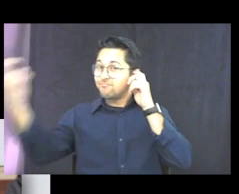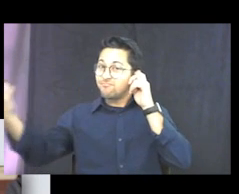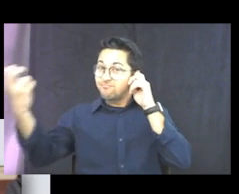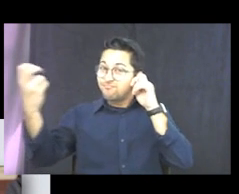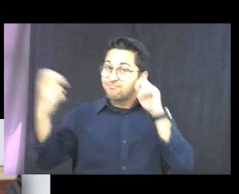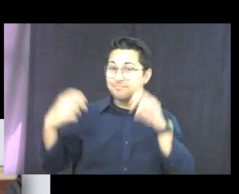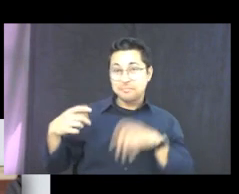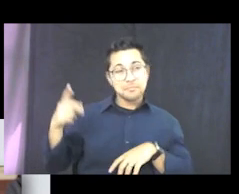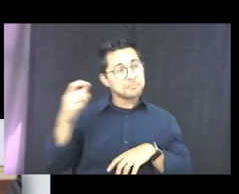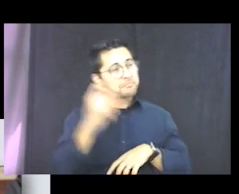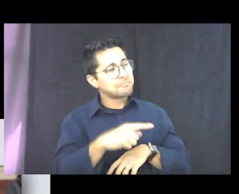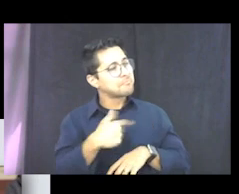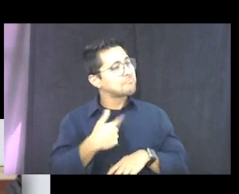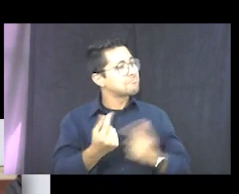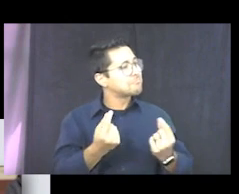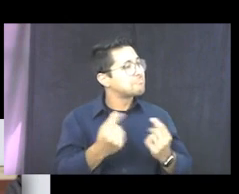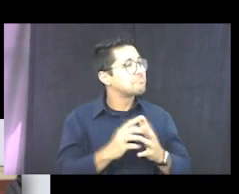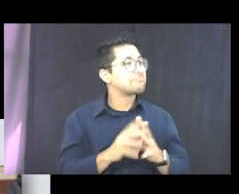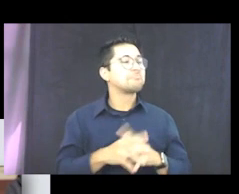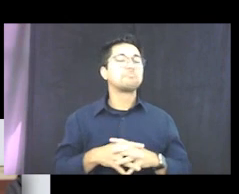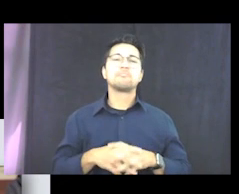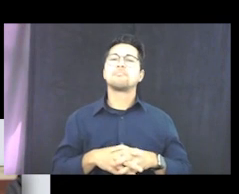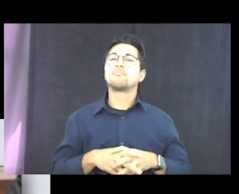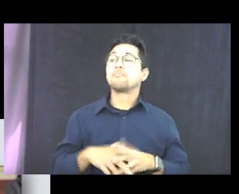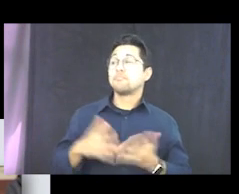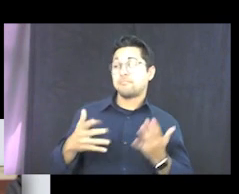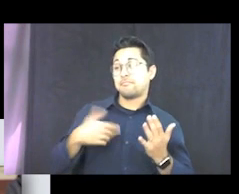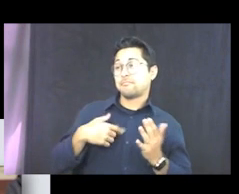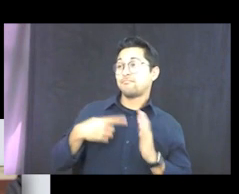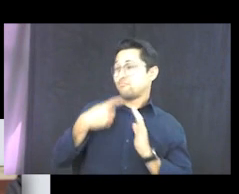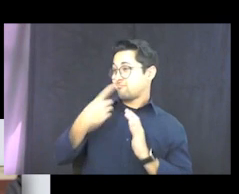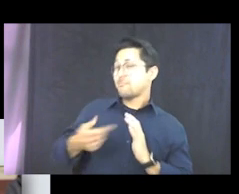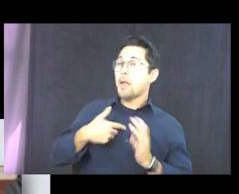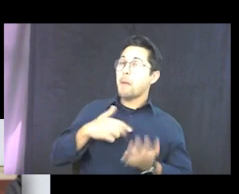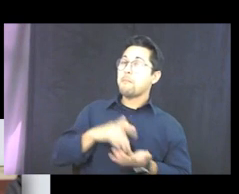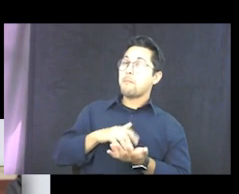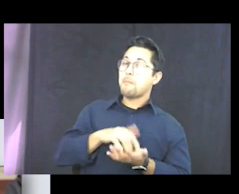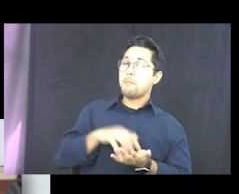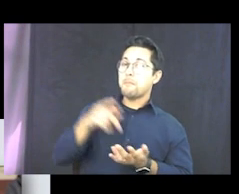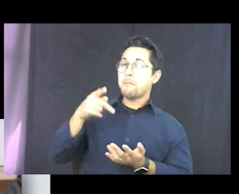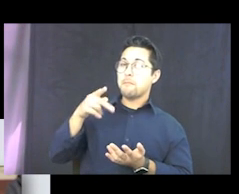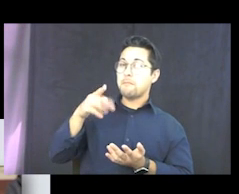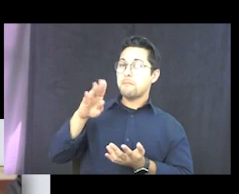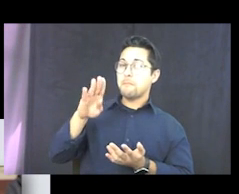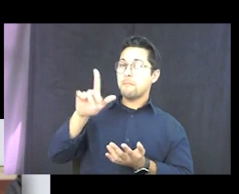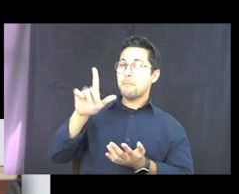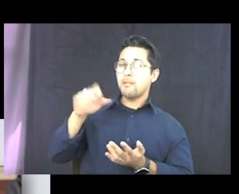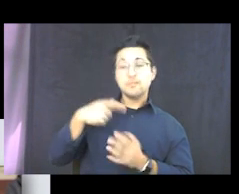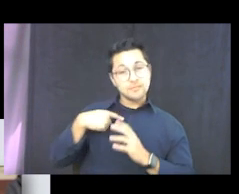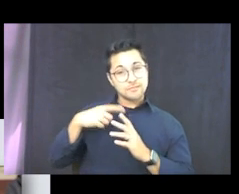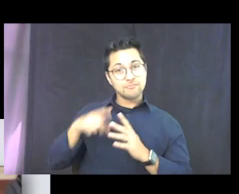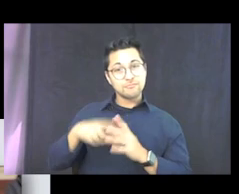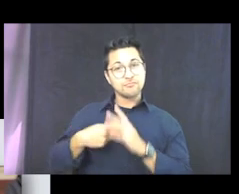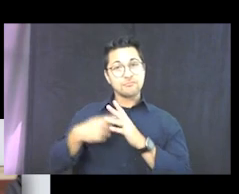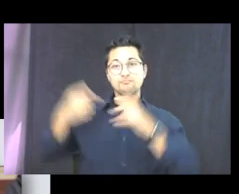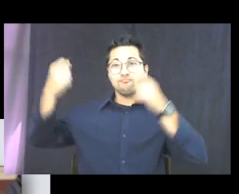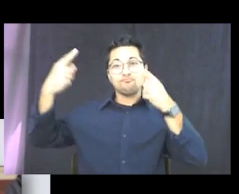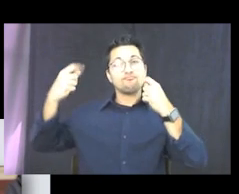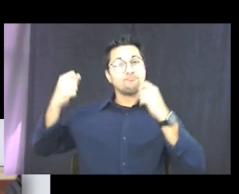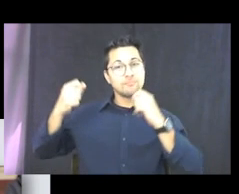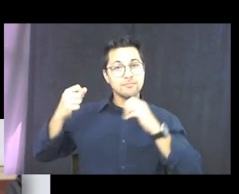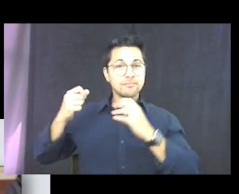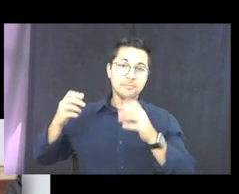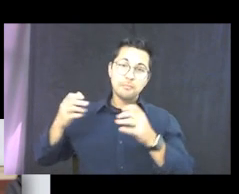me, they might ask me, what am I doing? And so literally I could tell them I'm popping bubbles. That strikes up a commonality and therefore then